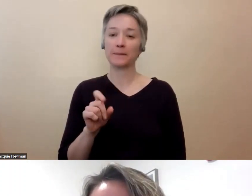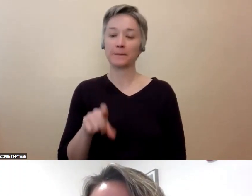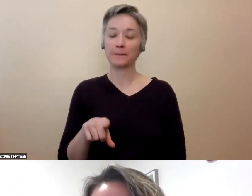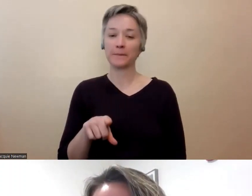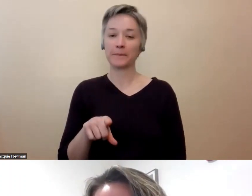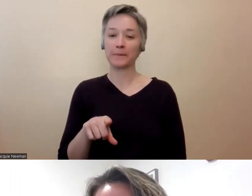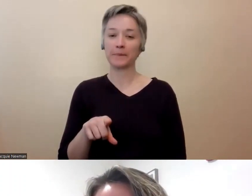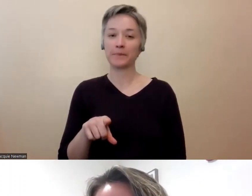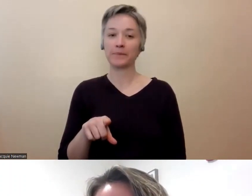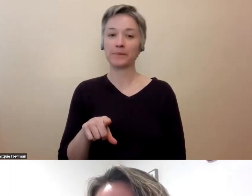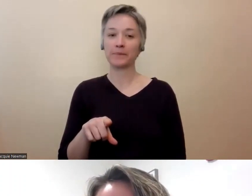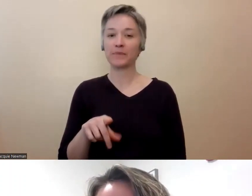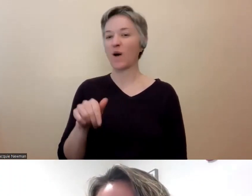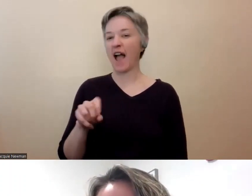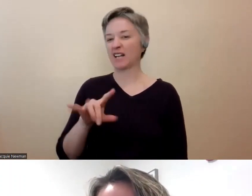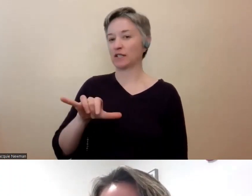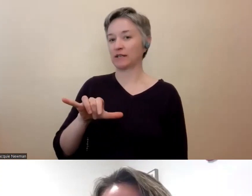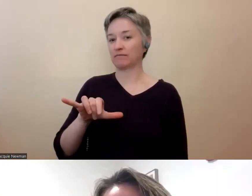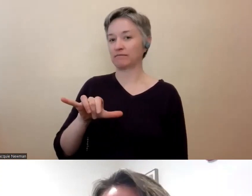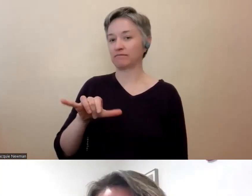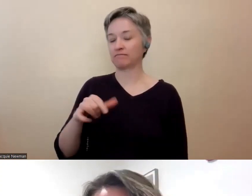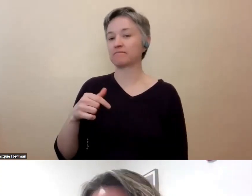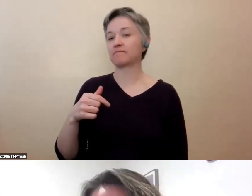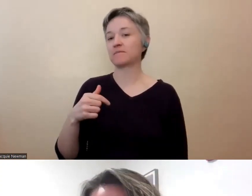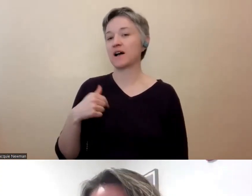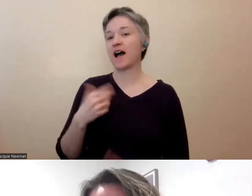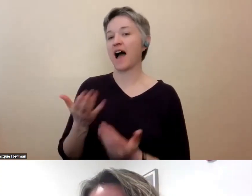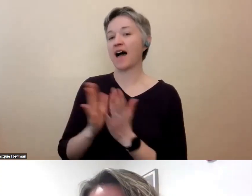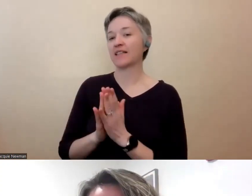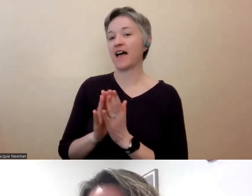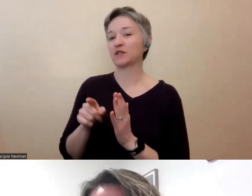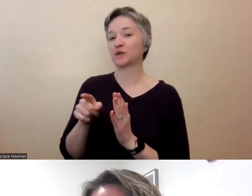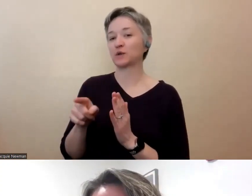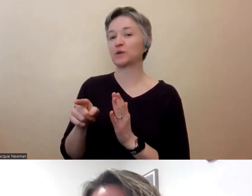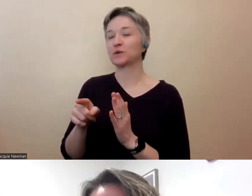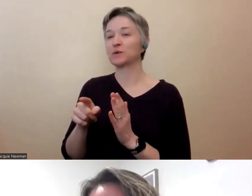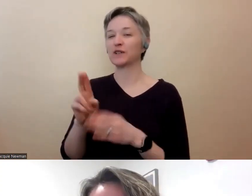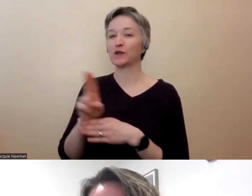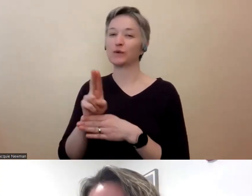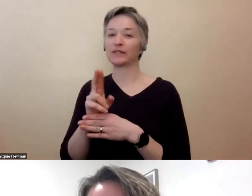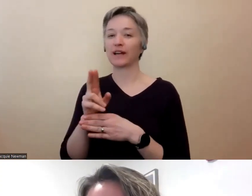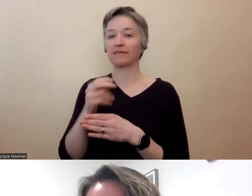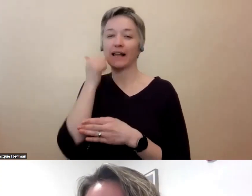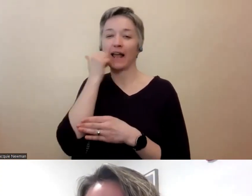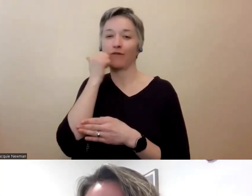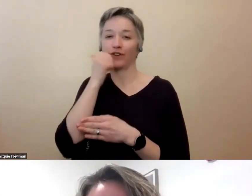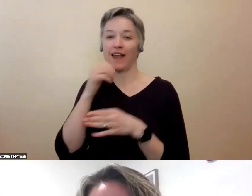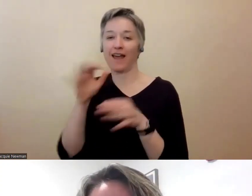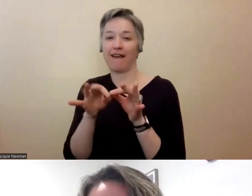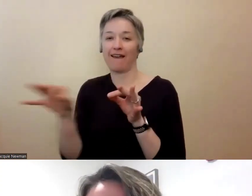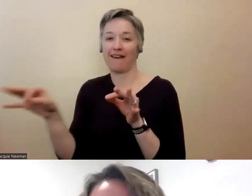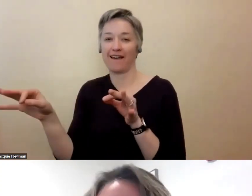So the first, Ashley, I'm going to ask you to kind of state this in plain language for those of us who don't